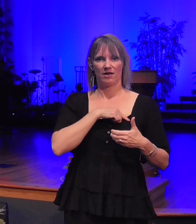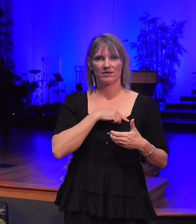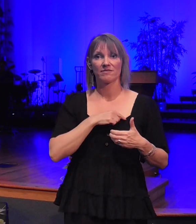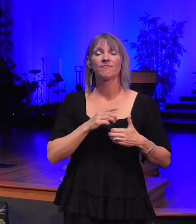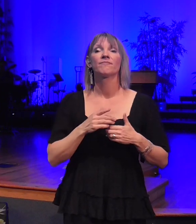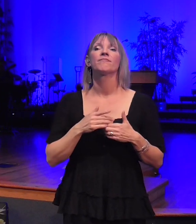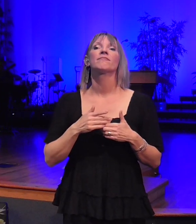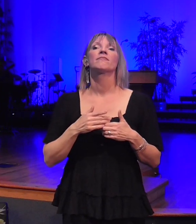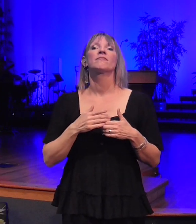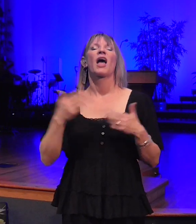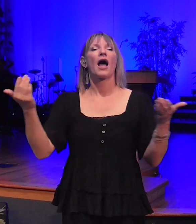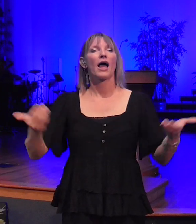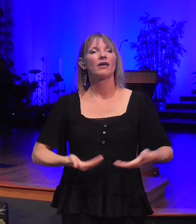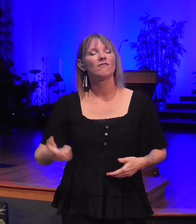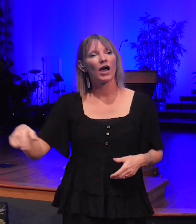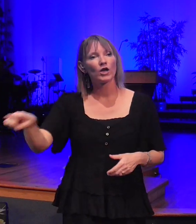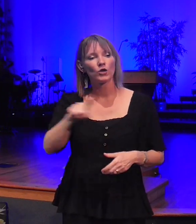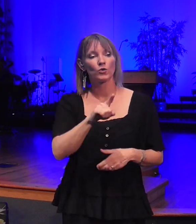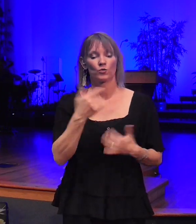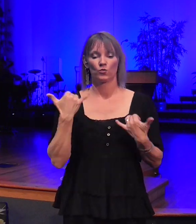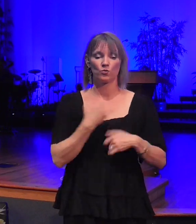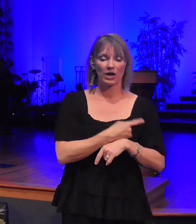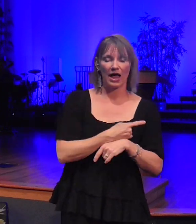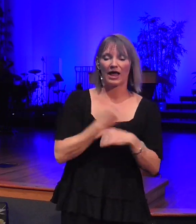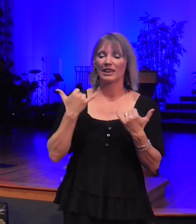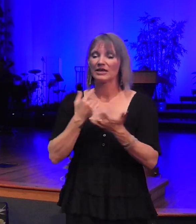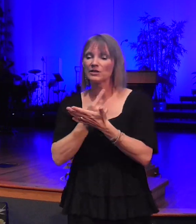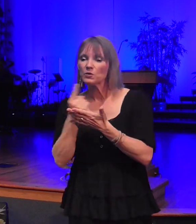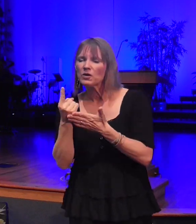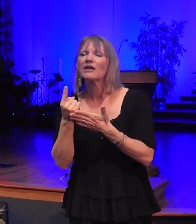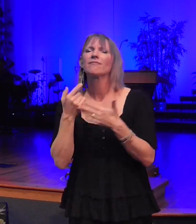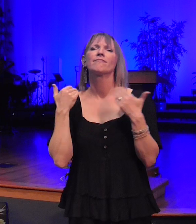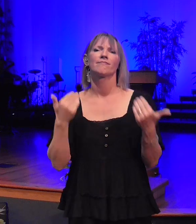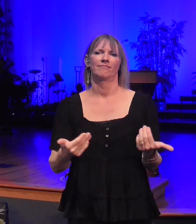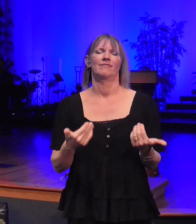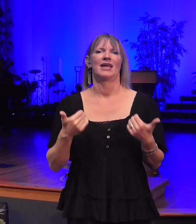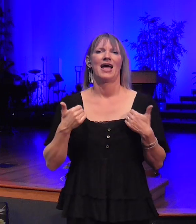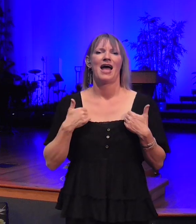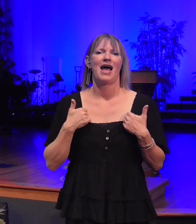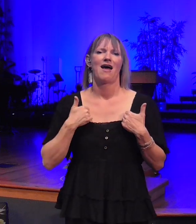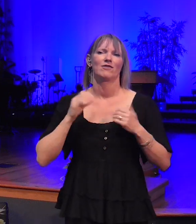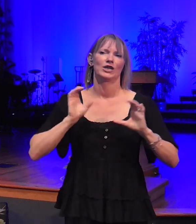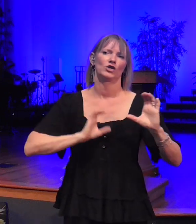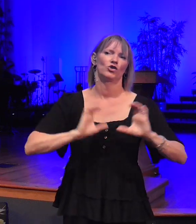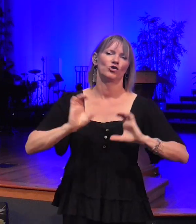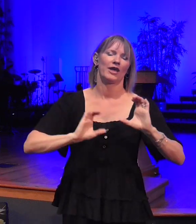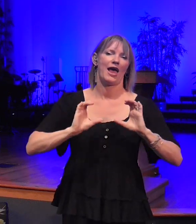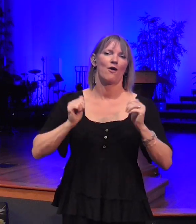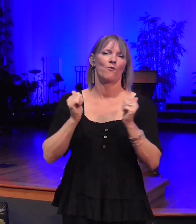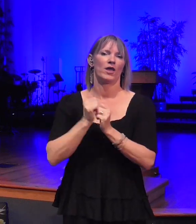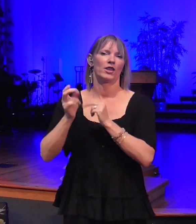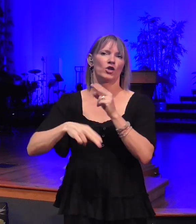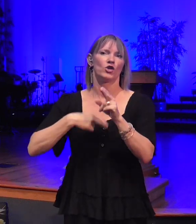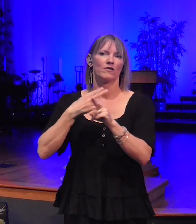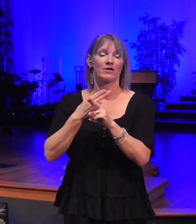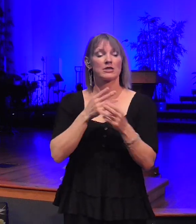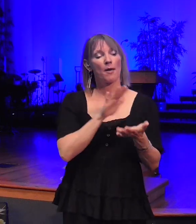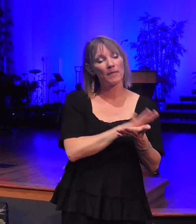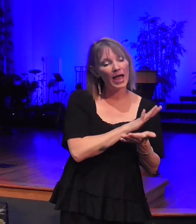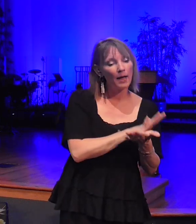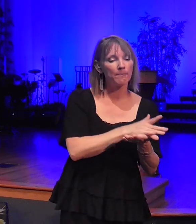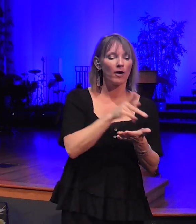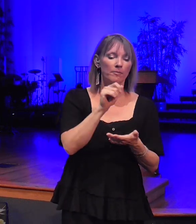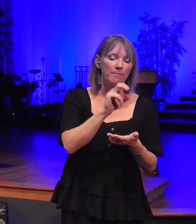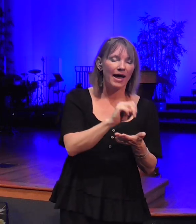today, sometime this week, to have a little talk with the universe, to get some paper and some pen, even some